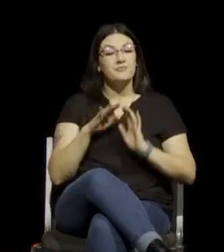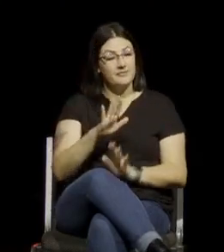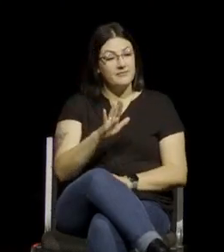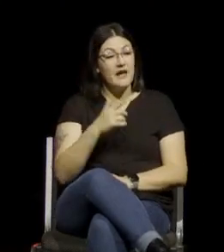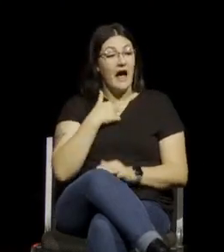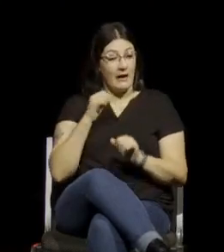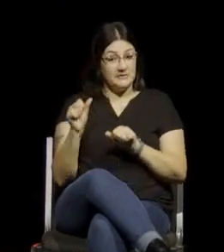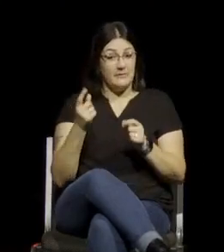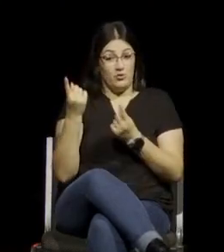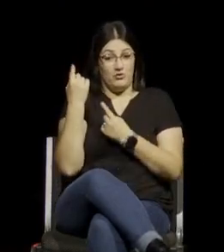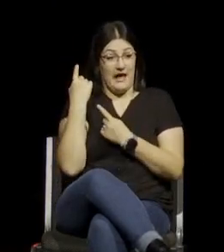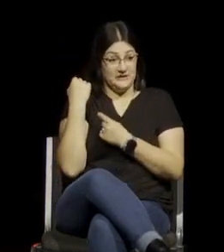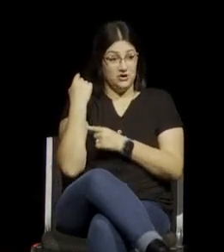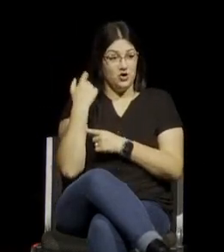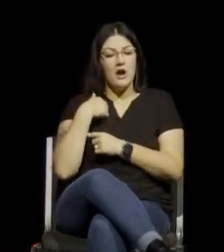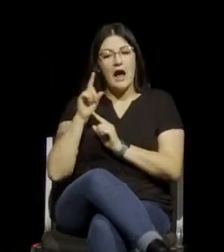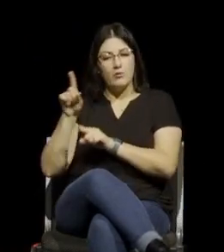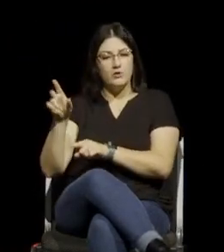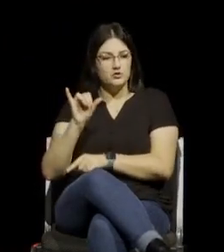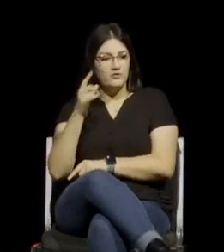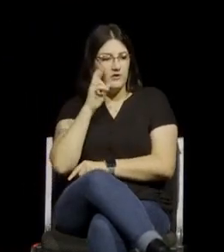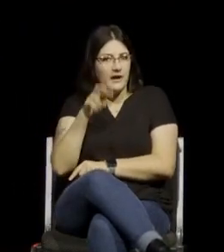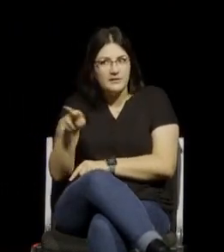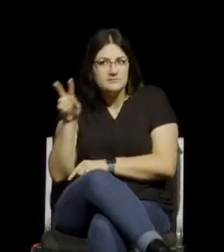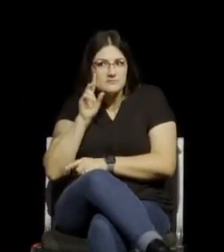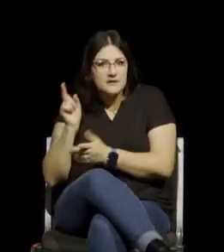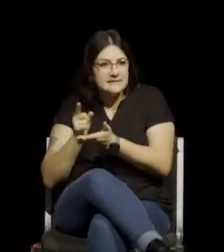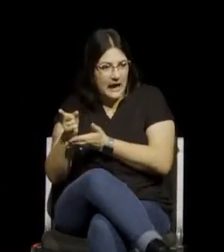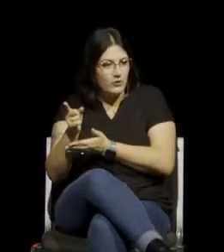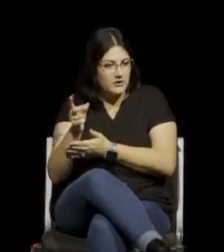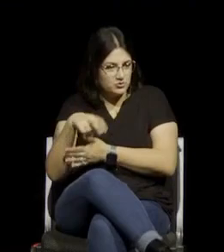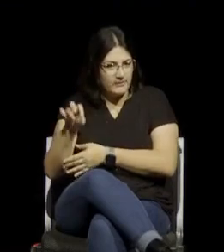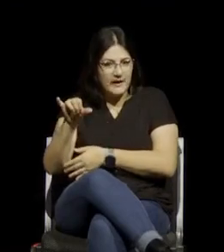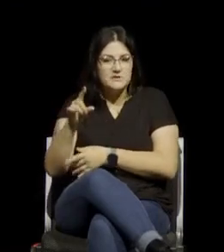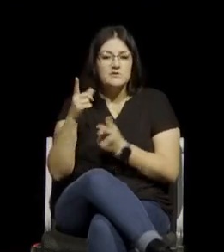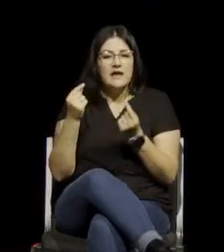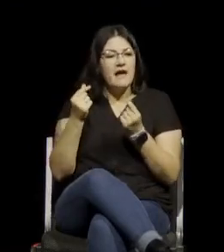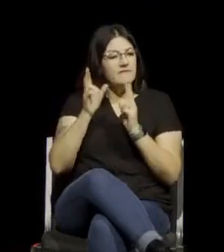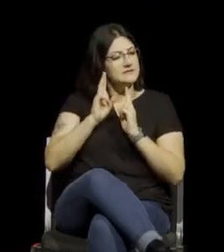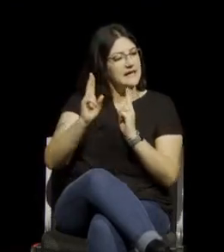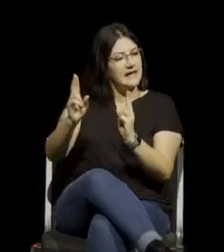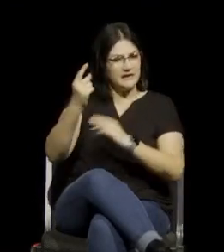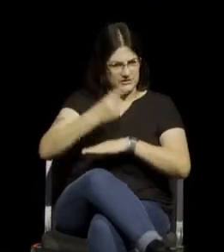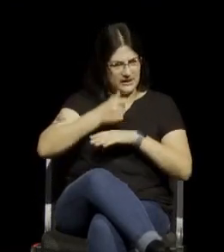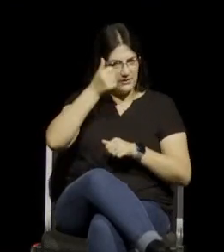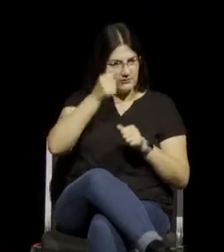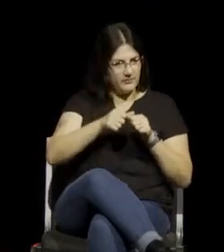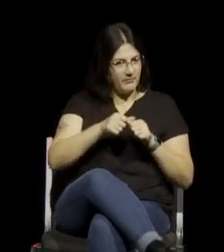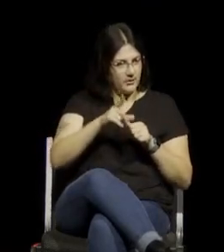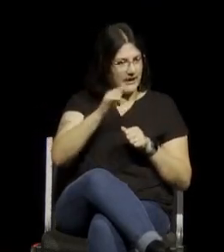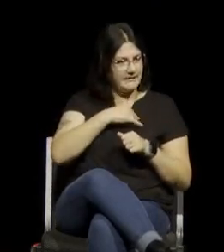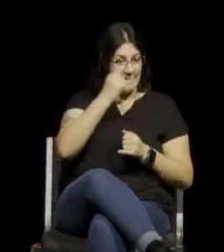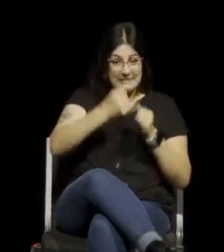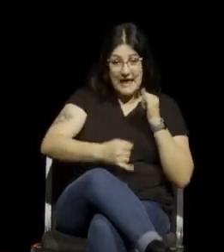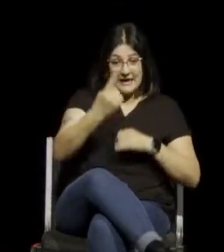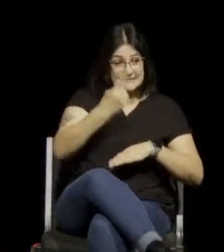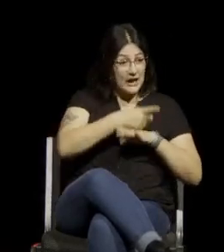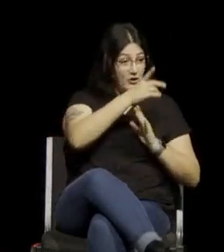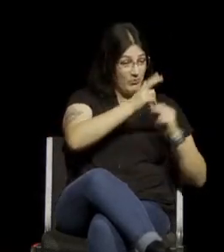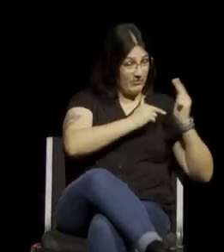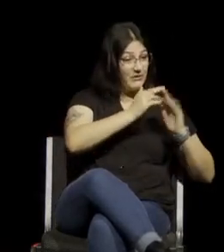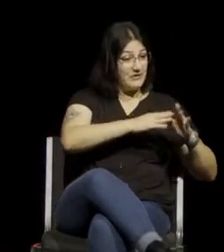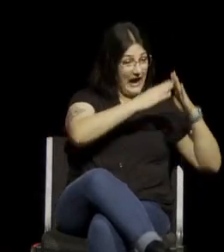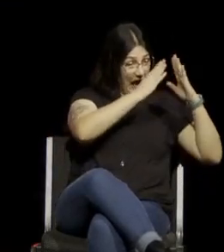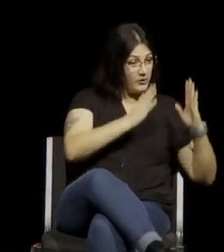I got to go last year on a scouting trip, and so they do like a dedication day, the very last day that you're building the house. You build the house, and they